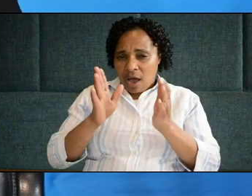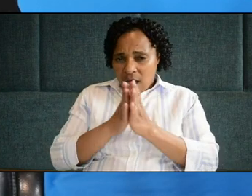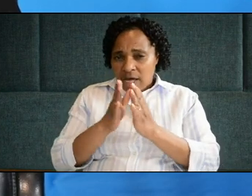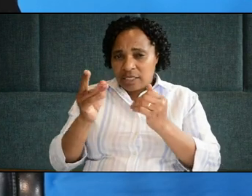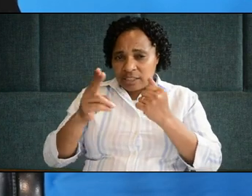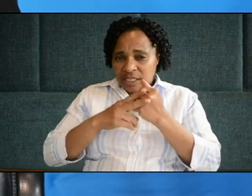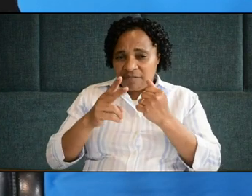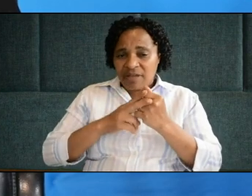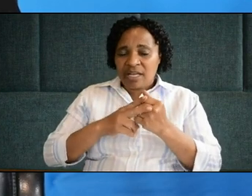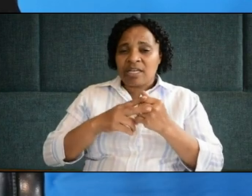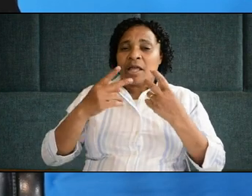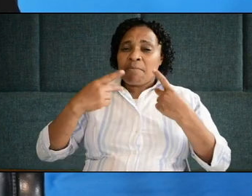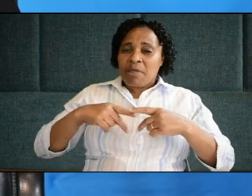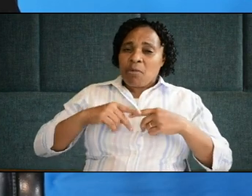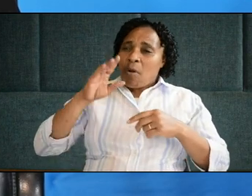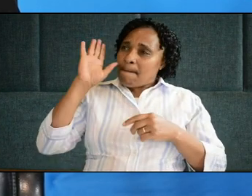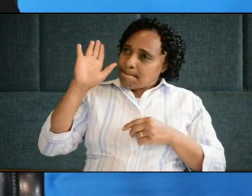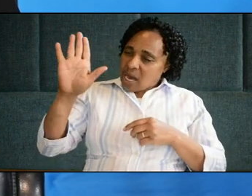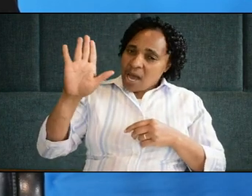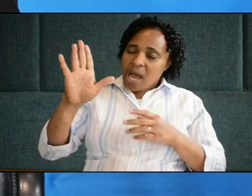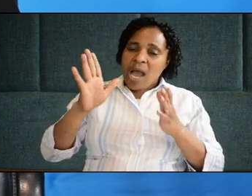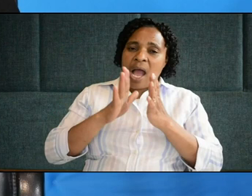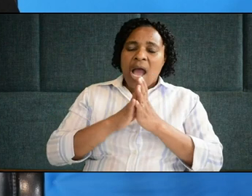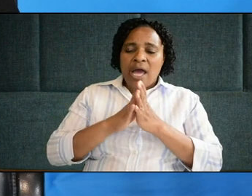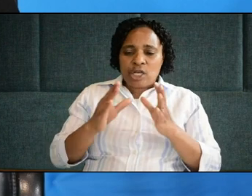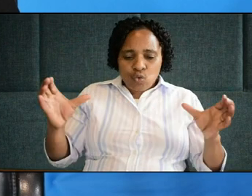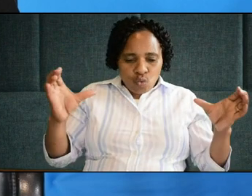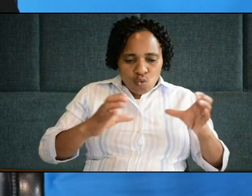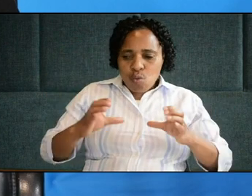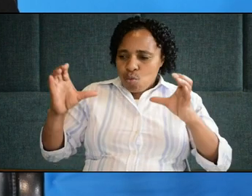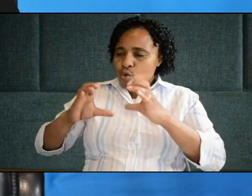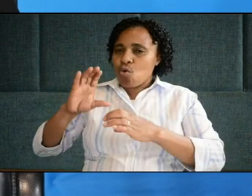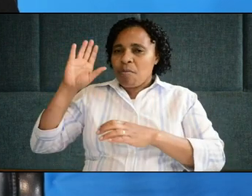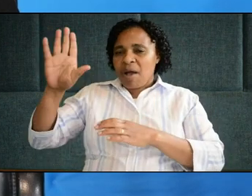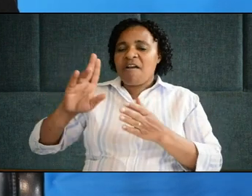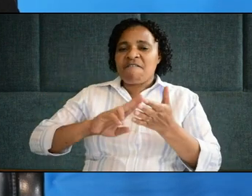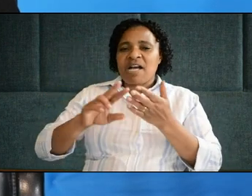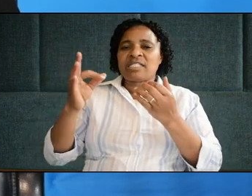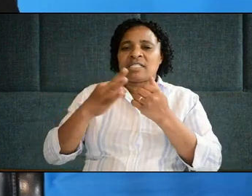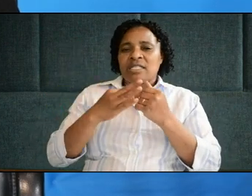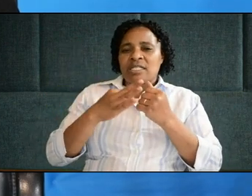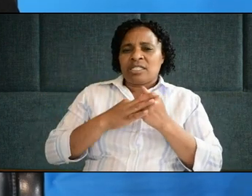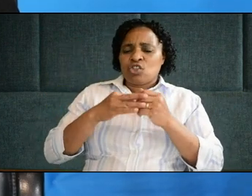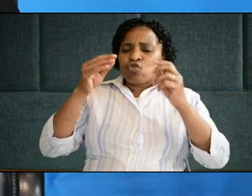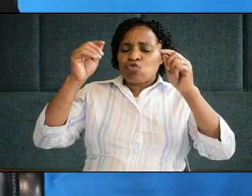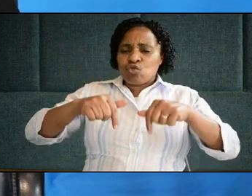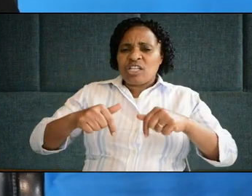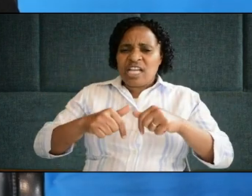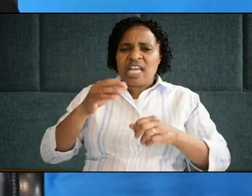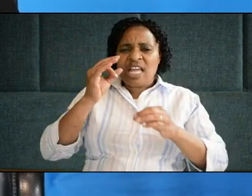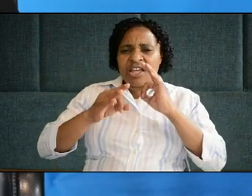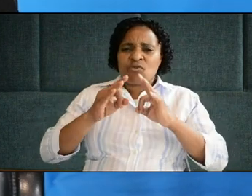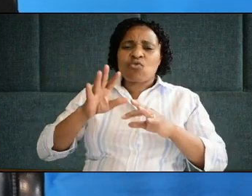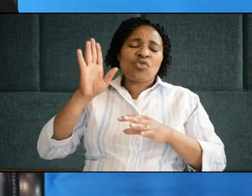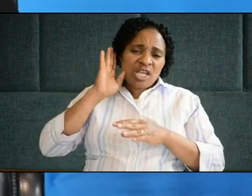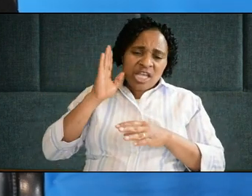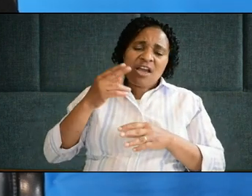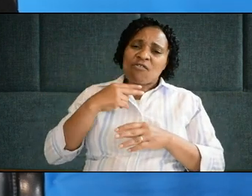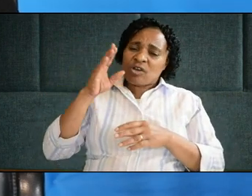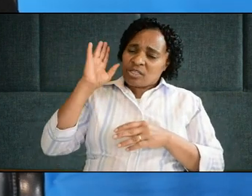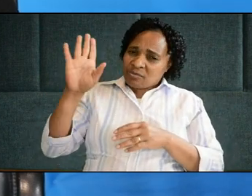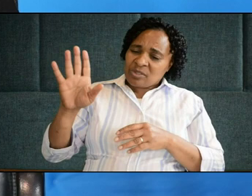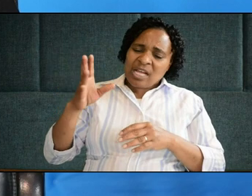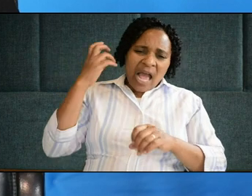the people of his pasture and the sheep of his hand. Verse 8, today if you will hear his voice, do